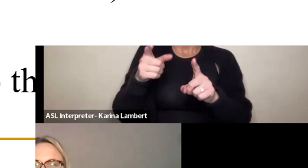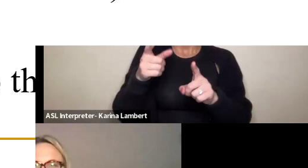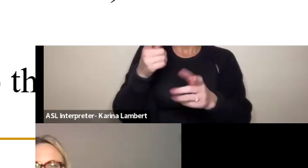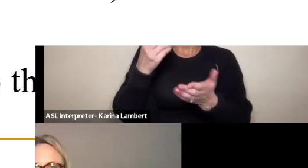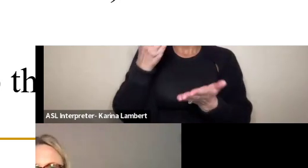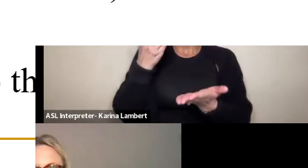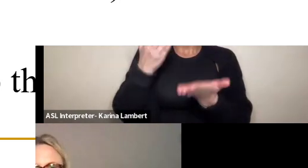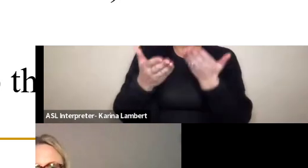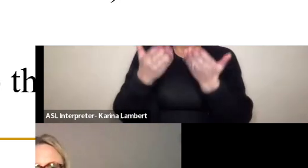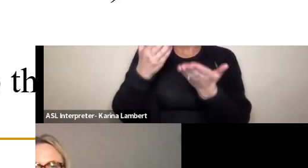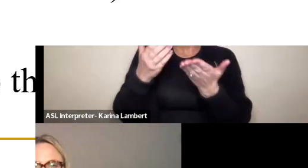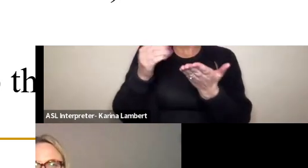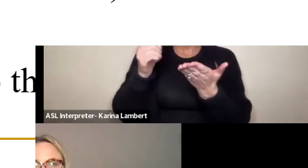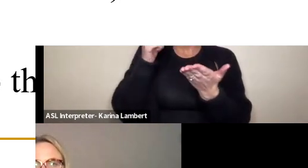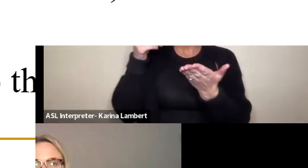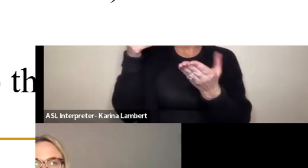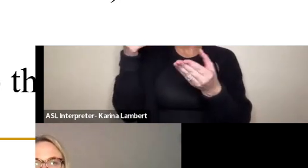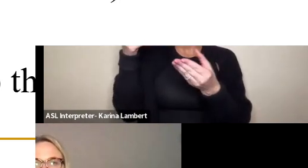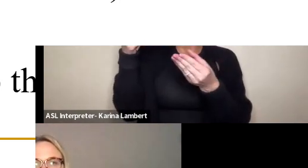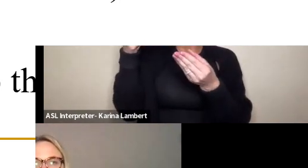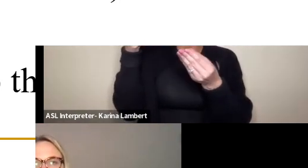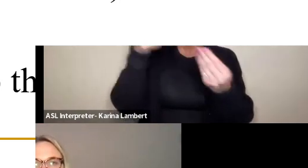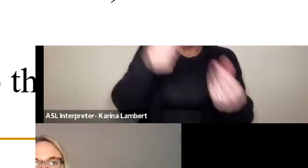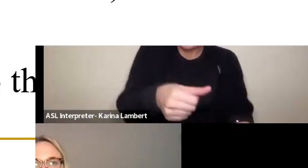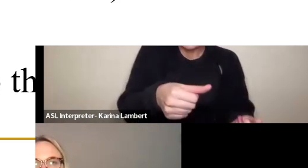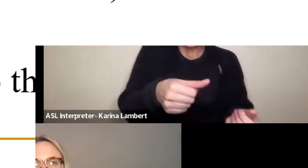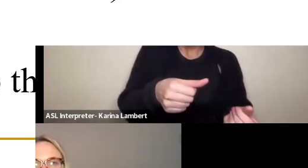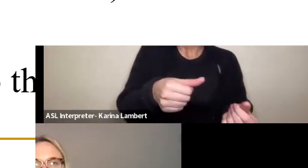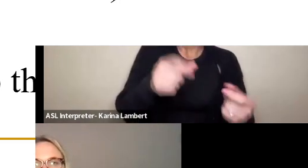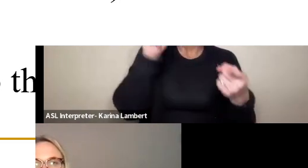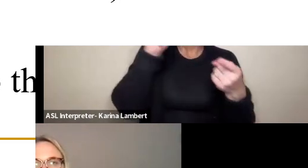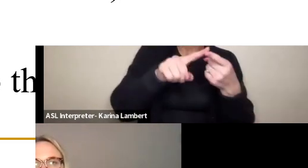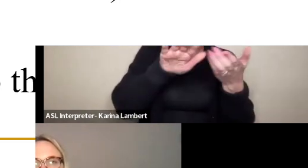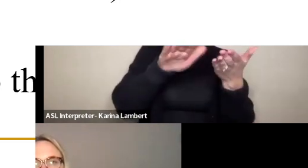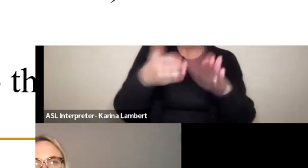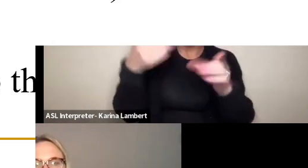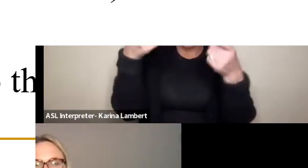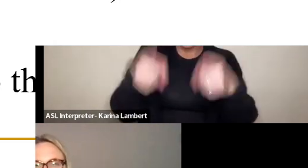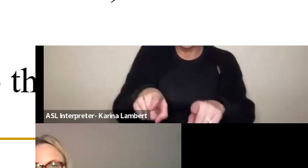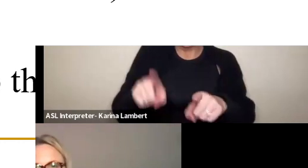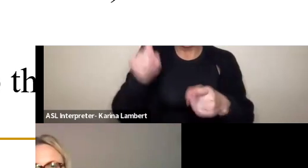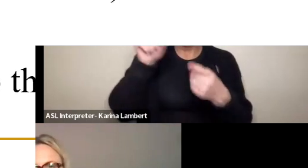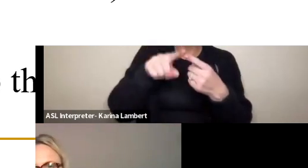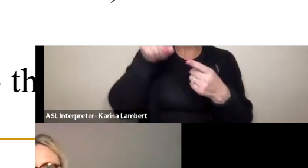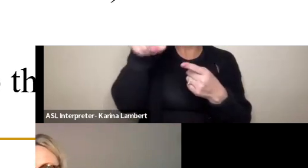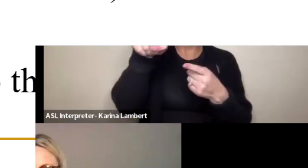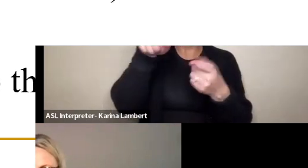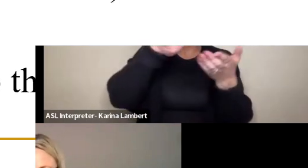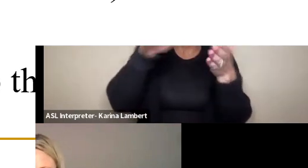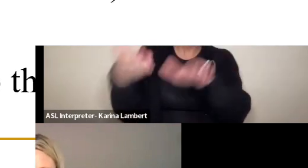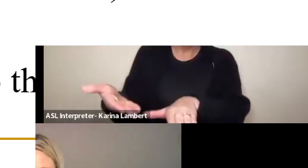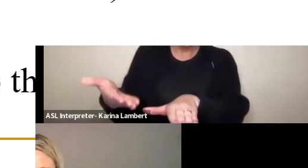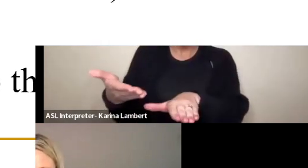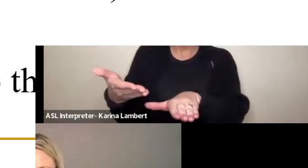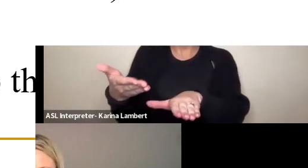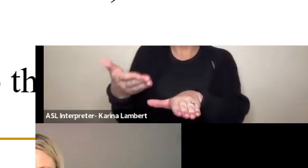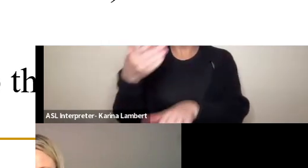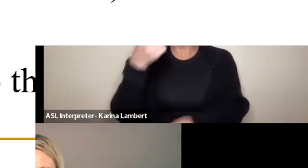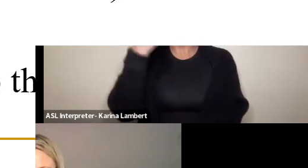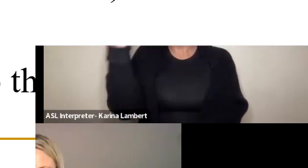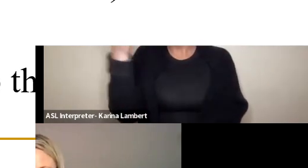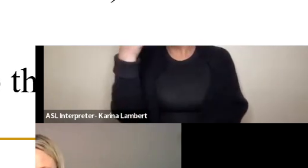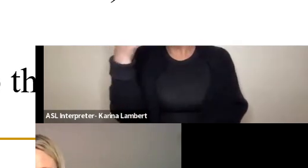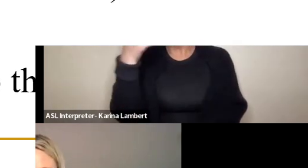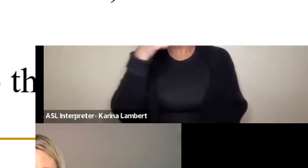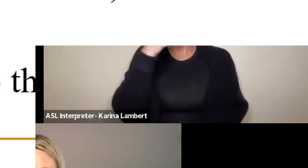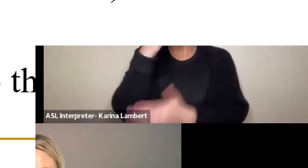be funded until an event occurs. So until you pass away or someone that has listed